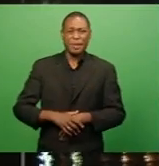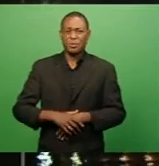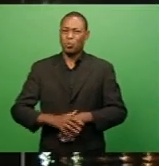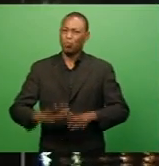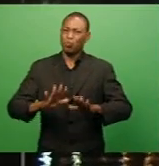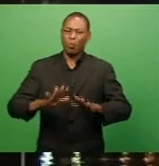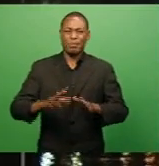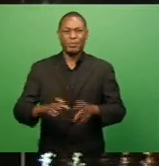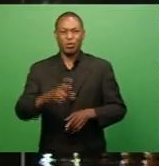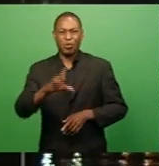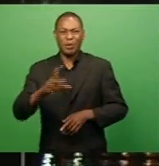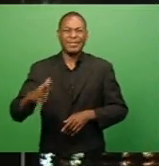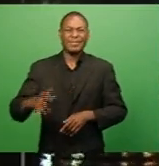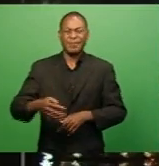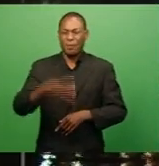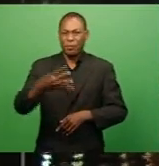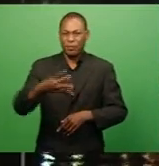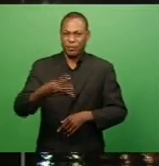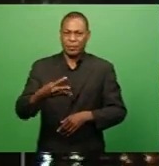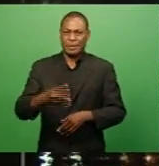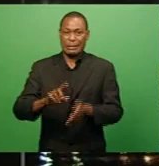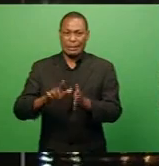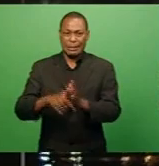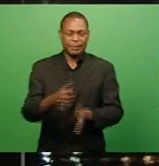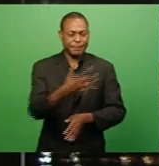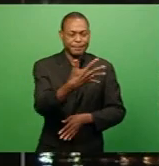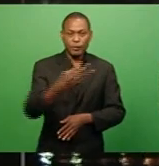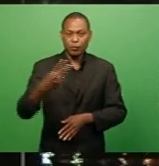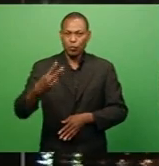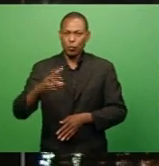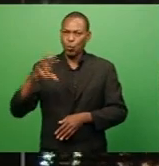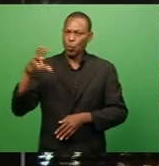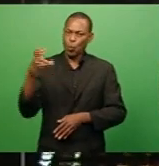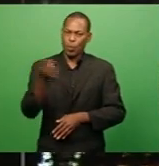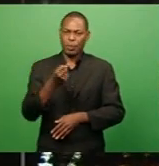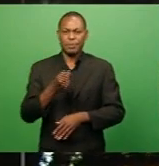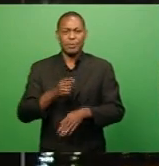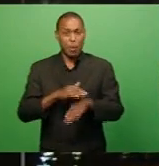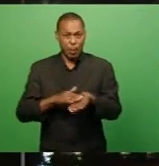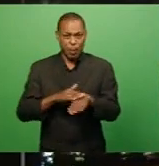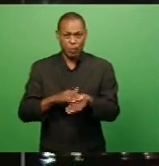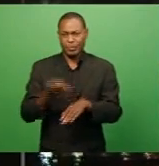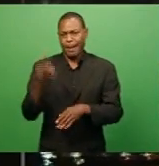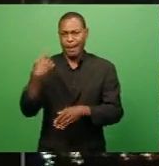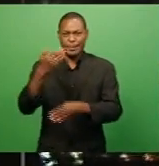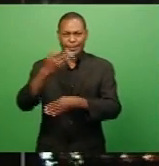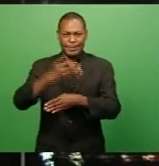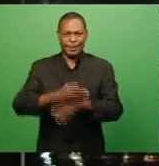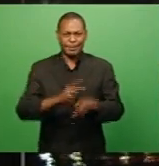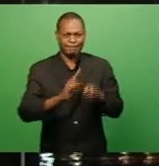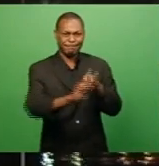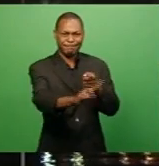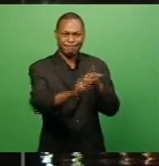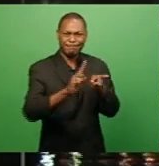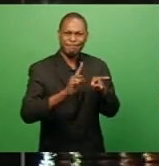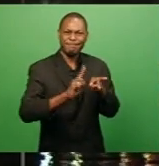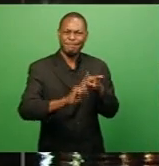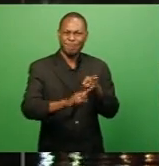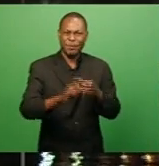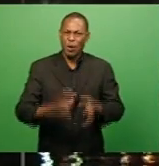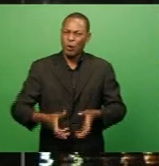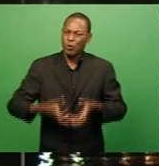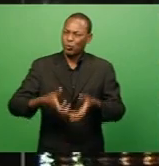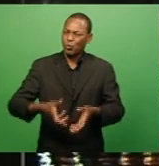14-match unbeaten streak after a 5-2 win over the Blues last night. Mateus Pereira and Callum Robinson